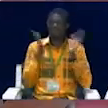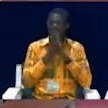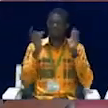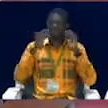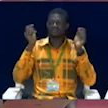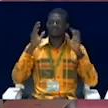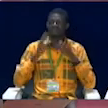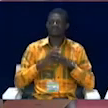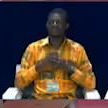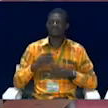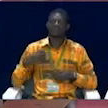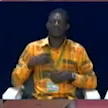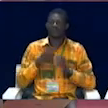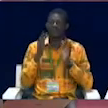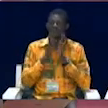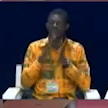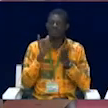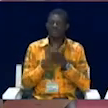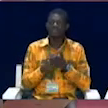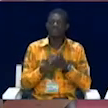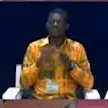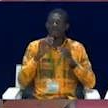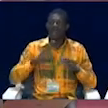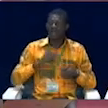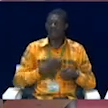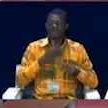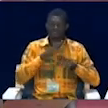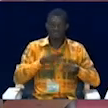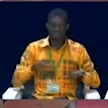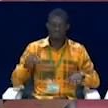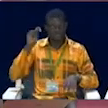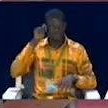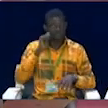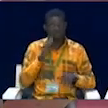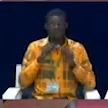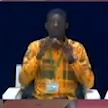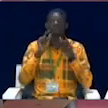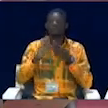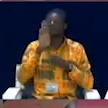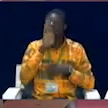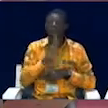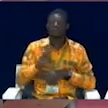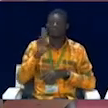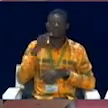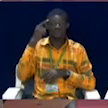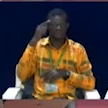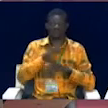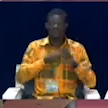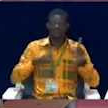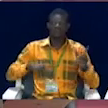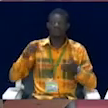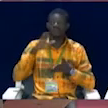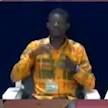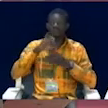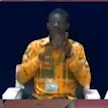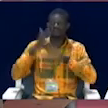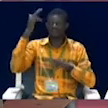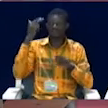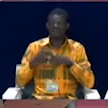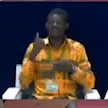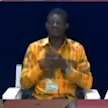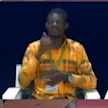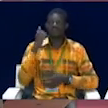Hallelujah. We pray that our children and teenagers will continue to be used for the Lord's glory in